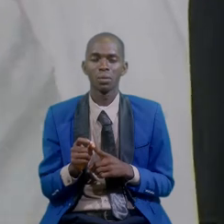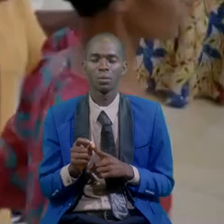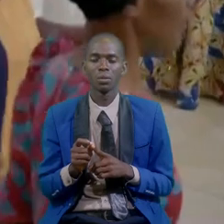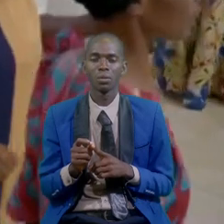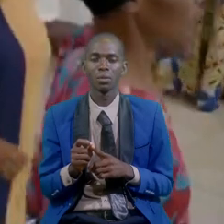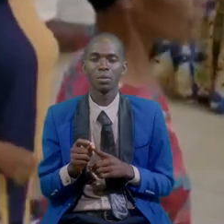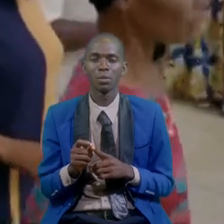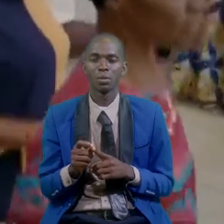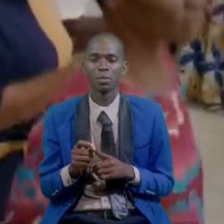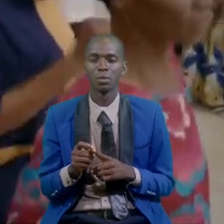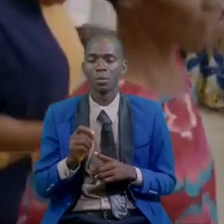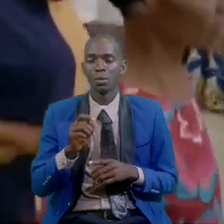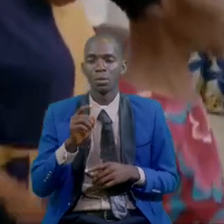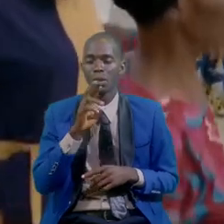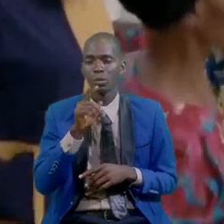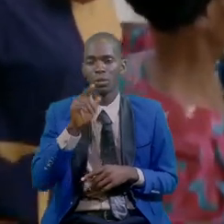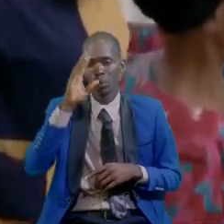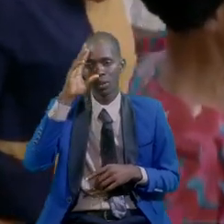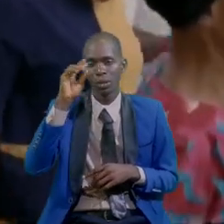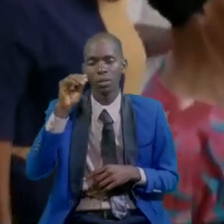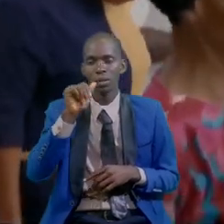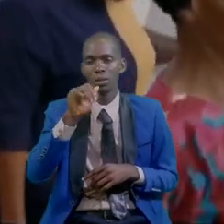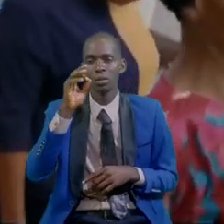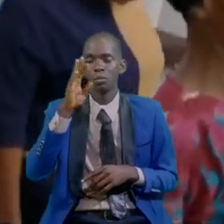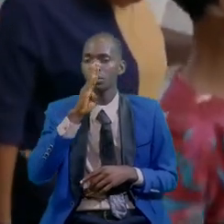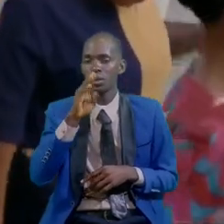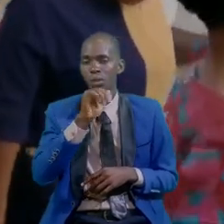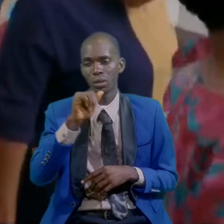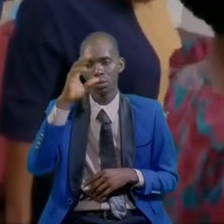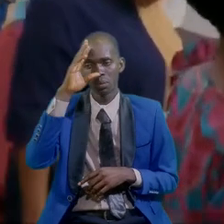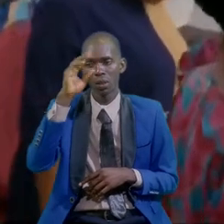a minister of integrity.